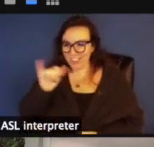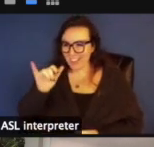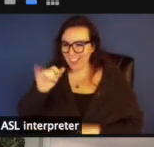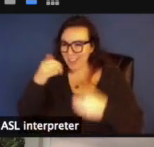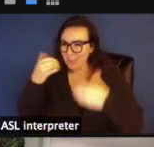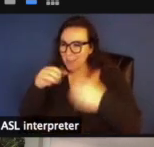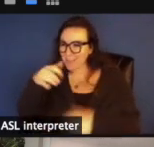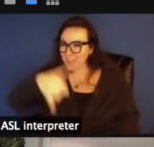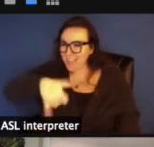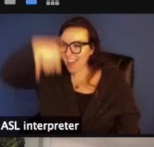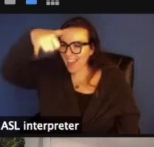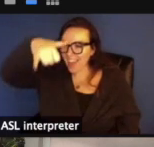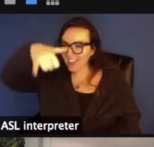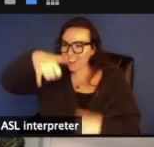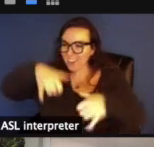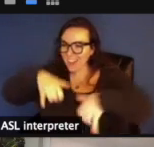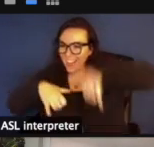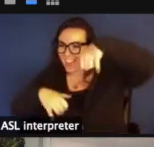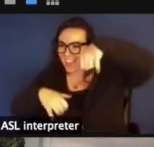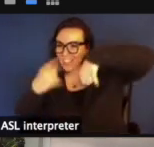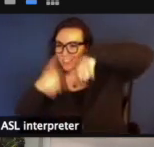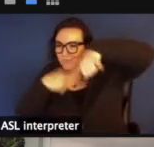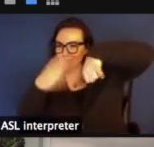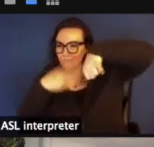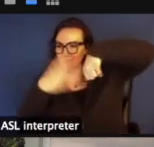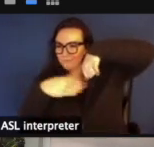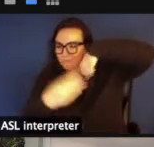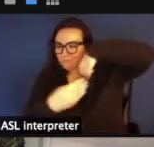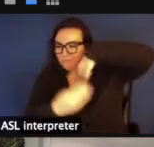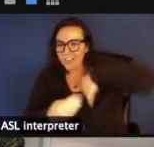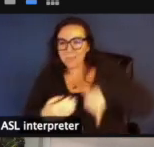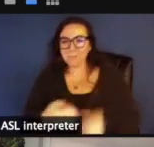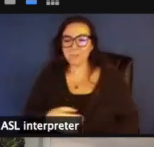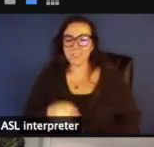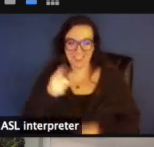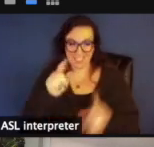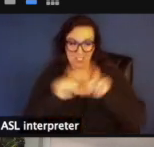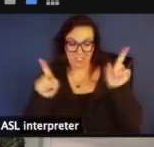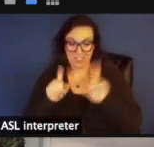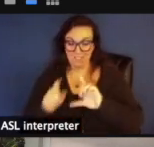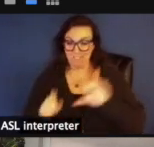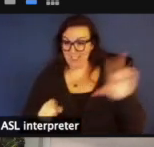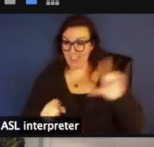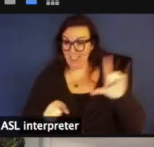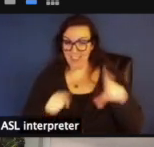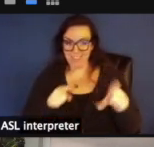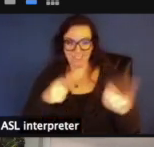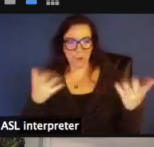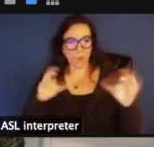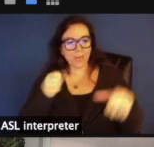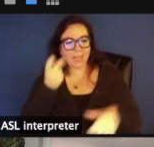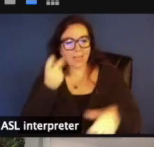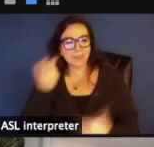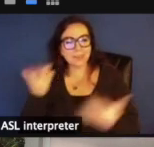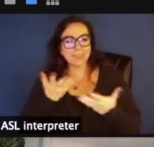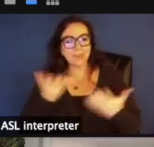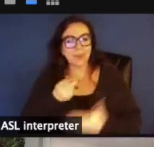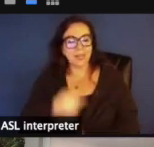around a hanger. So right, so these two are different pieces. So the one on the left, what can you see in that picture?